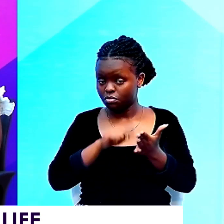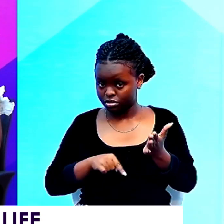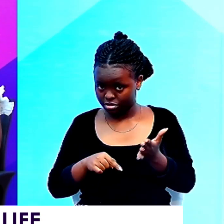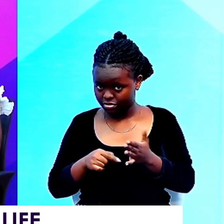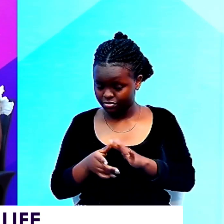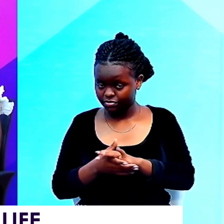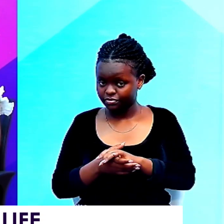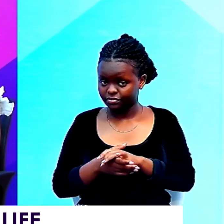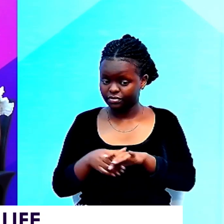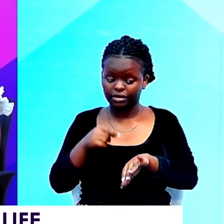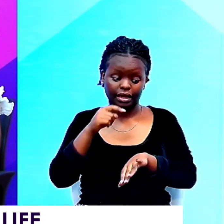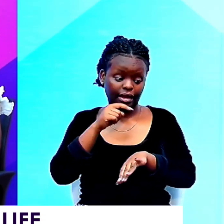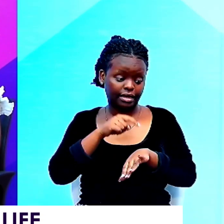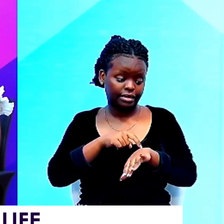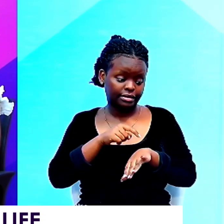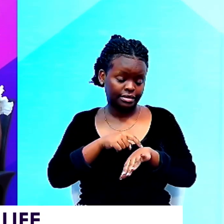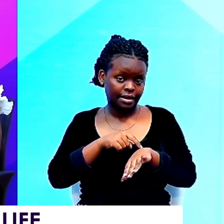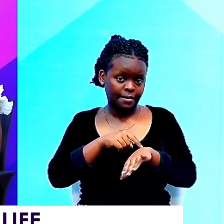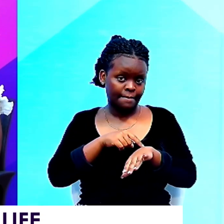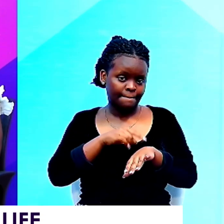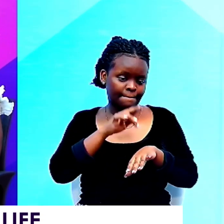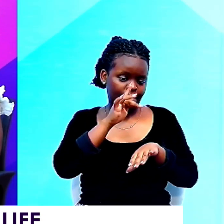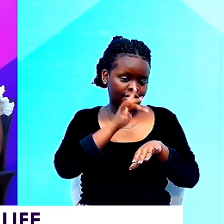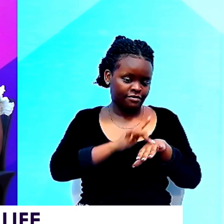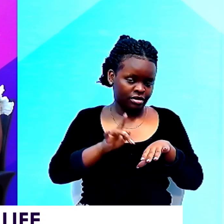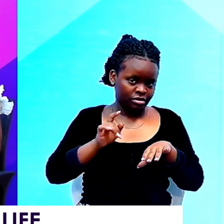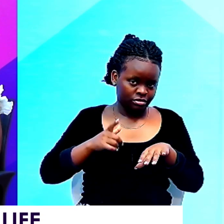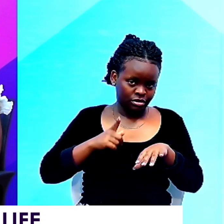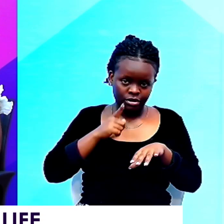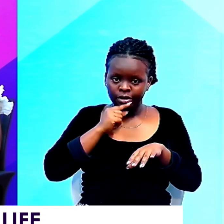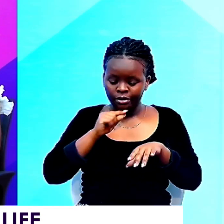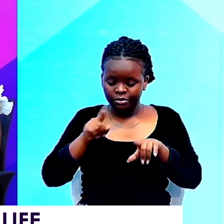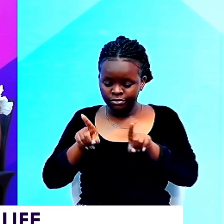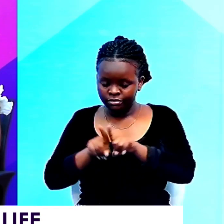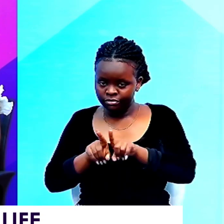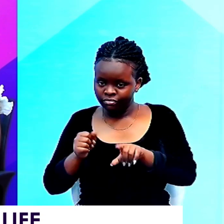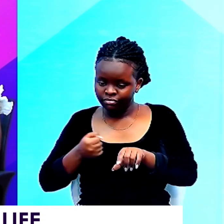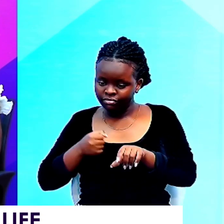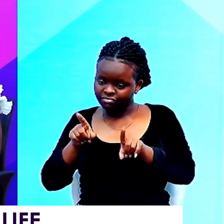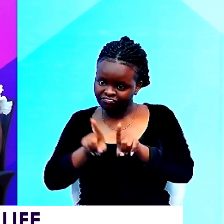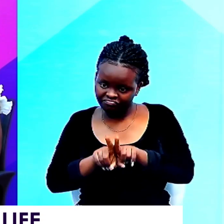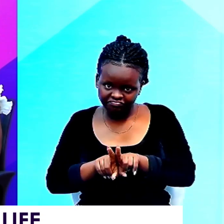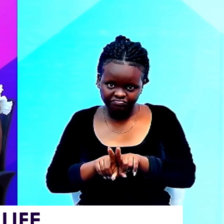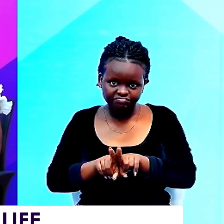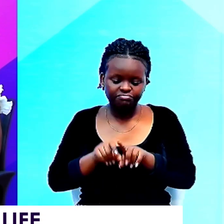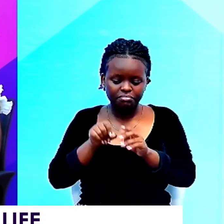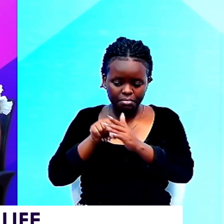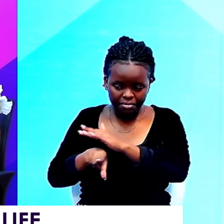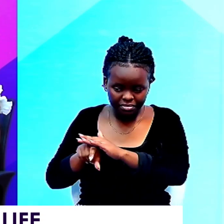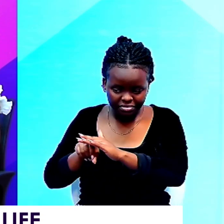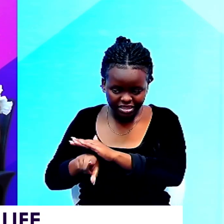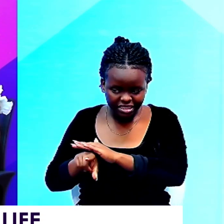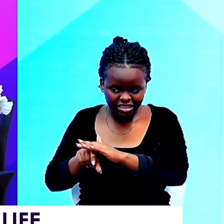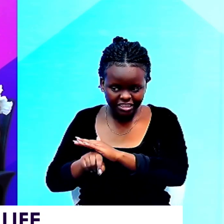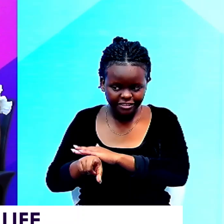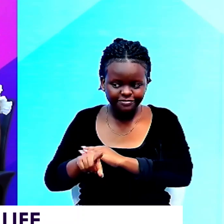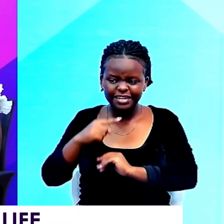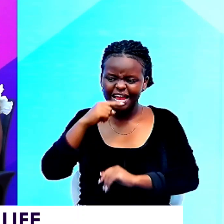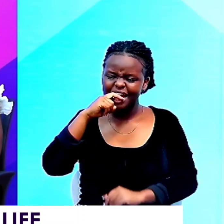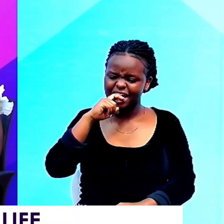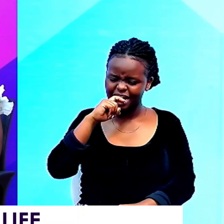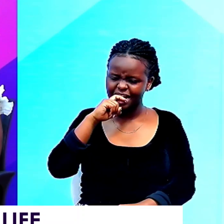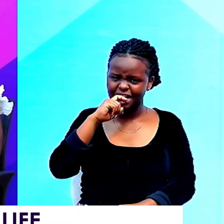that when you interfere with a sibling, you are planting seeds of bitterness in the